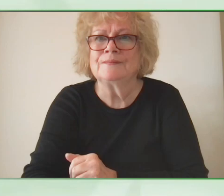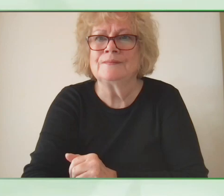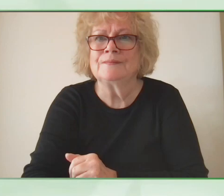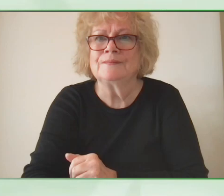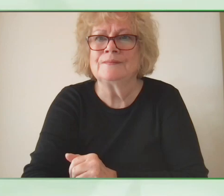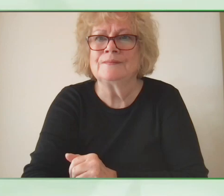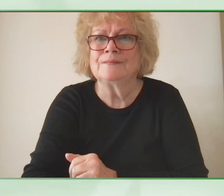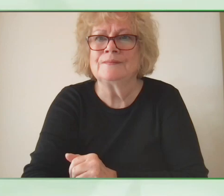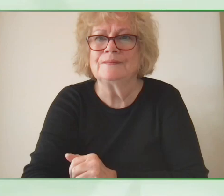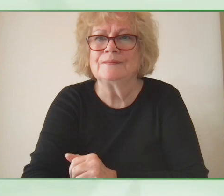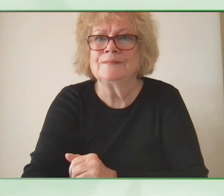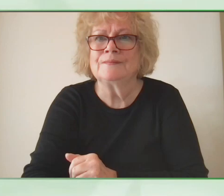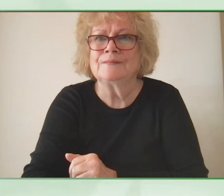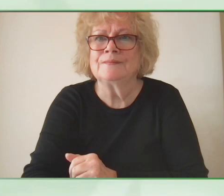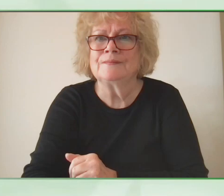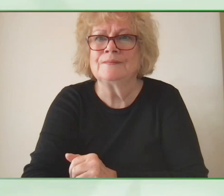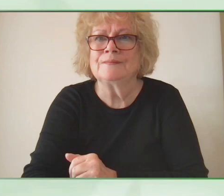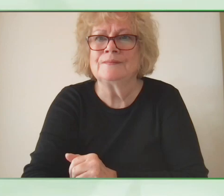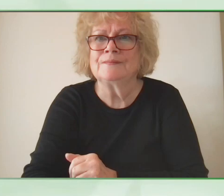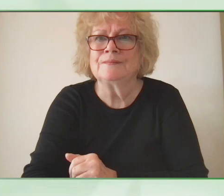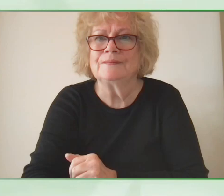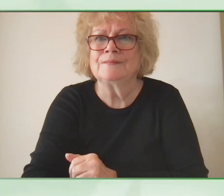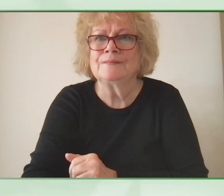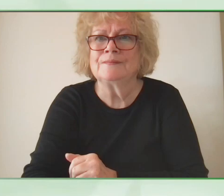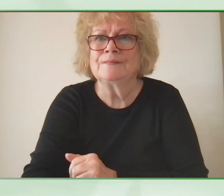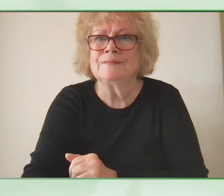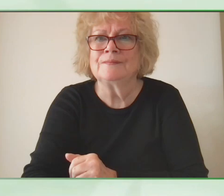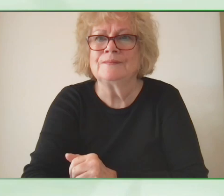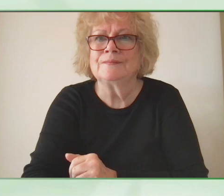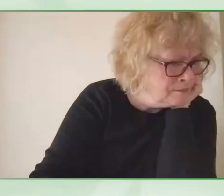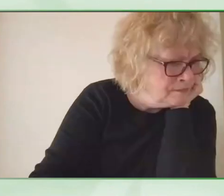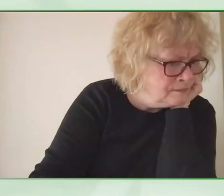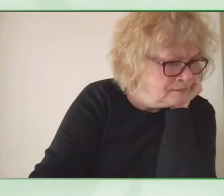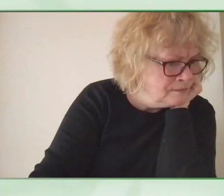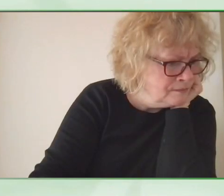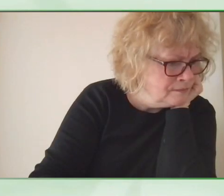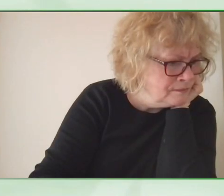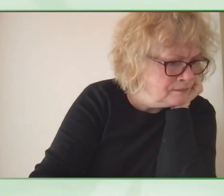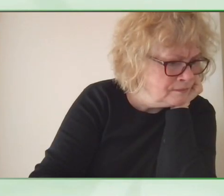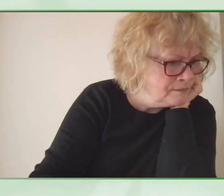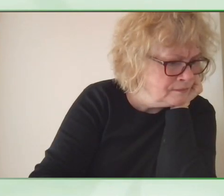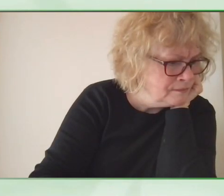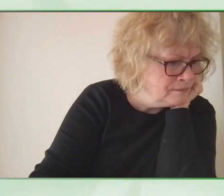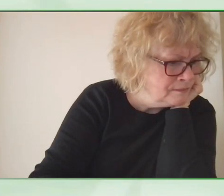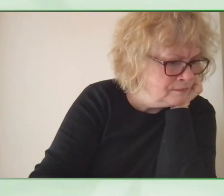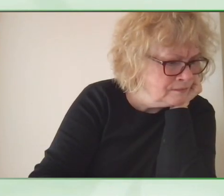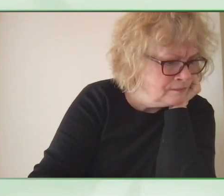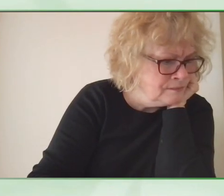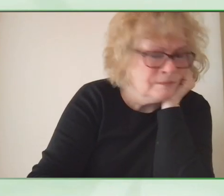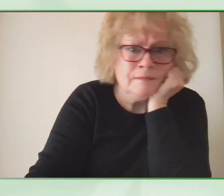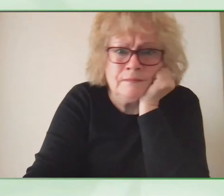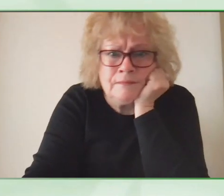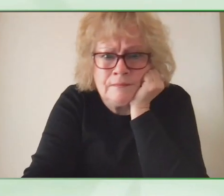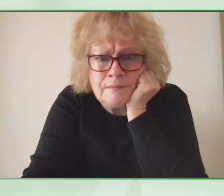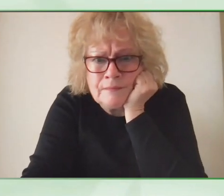to interface with a computer screen. We thought, wow, it's such a great thing. Now I come to Austria and I see